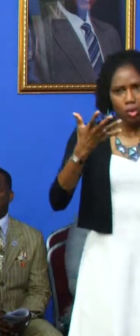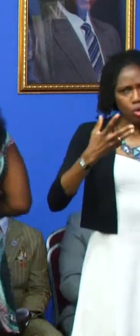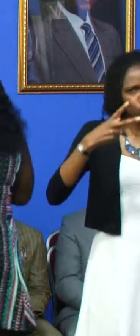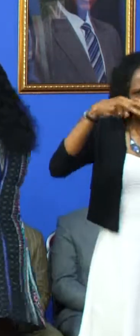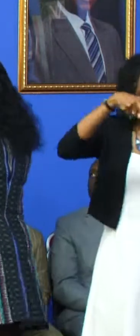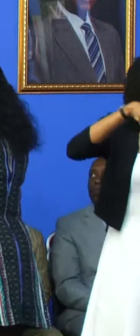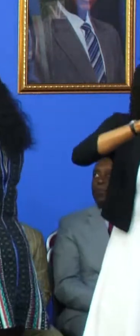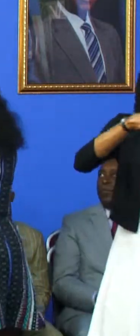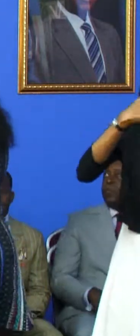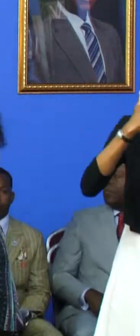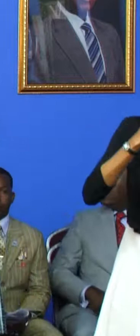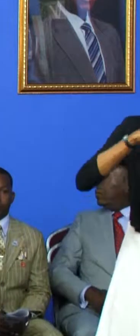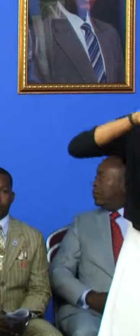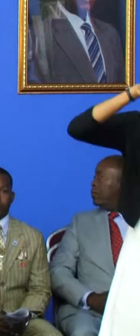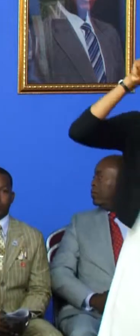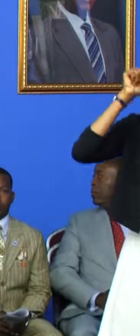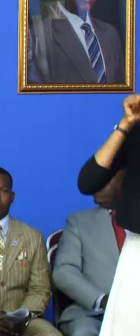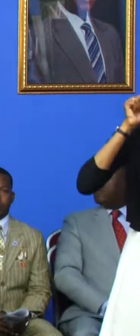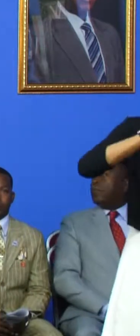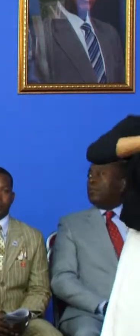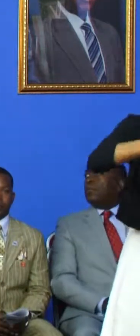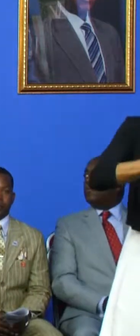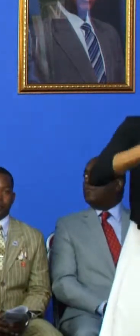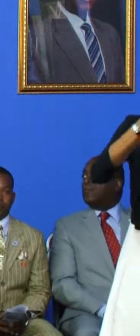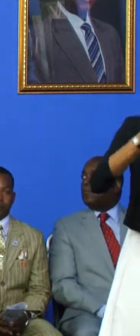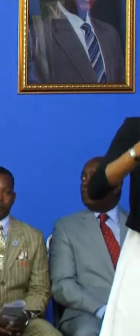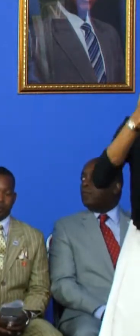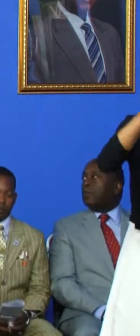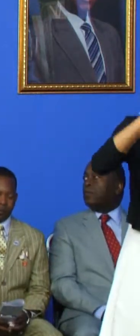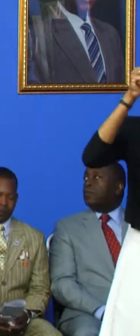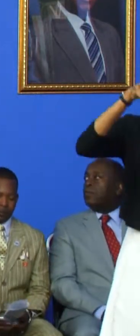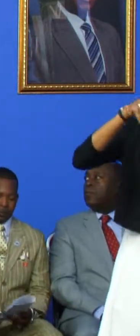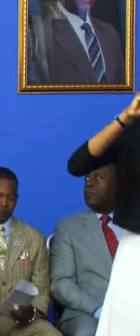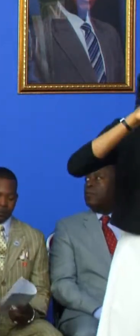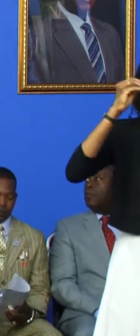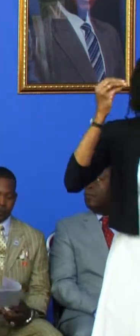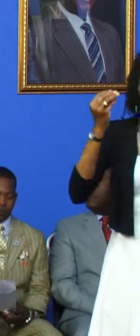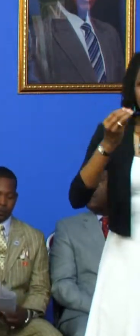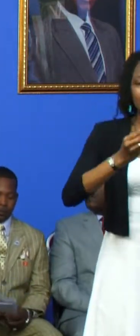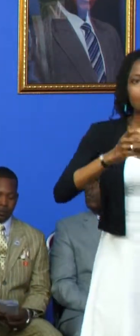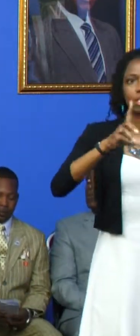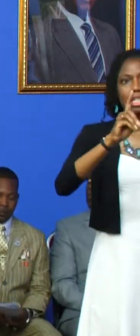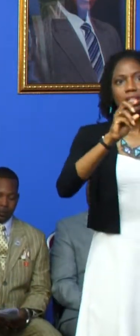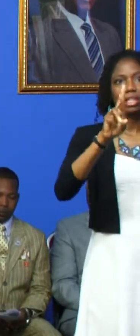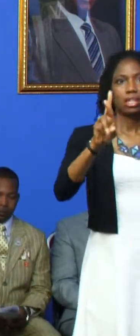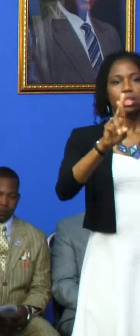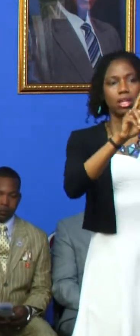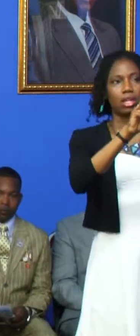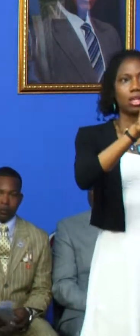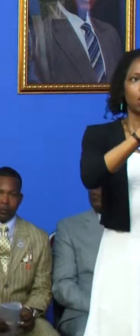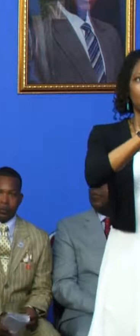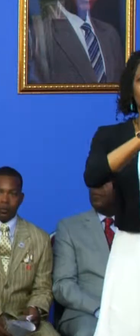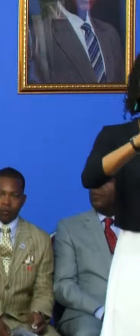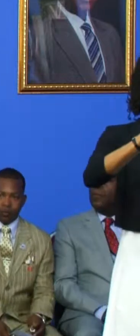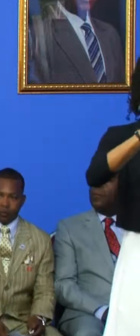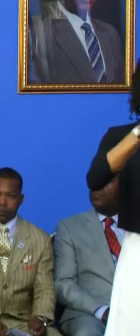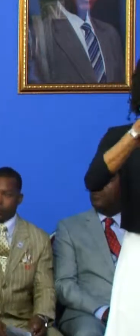the president and founder of the National Action Network, the Reverend Dr. Al Sharpton.